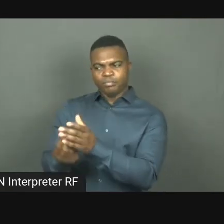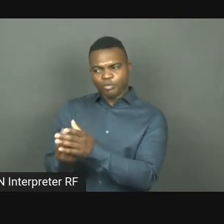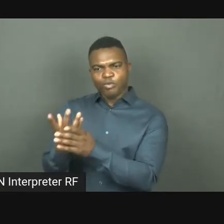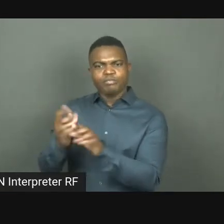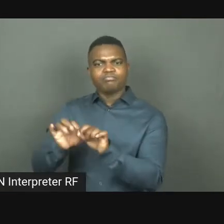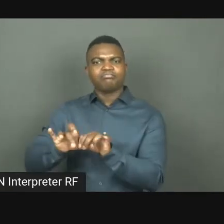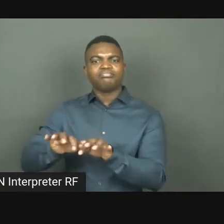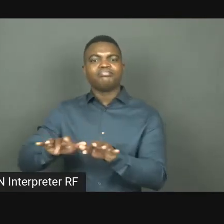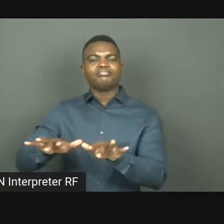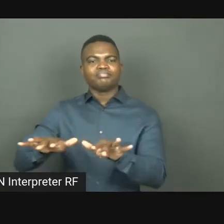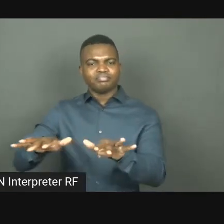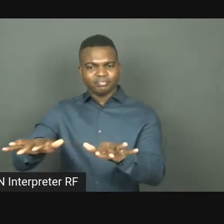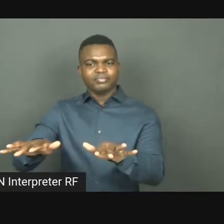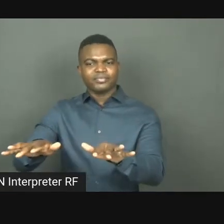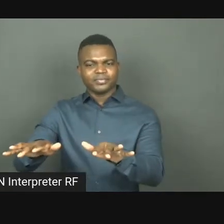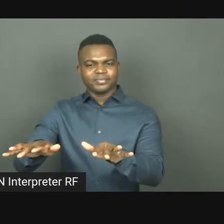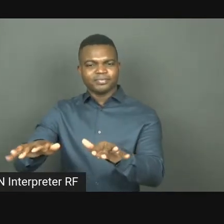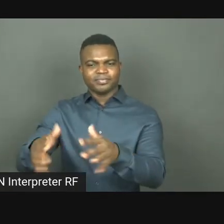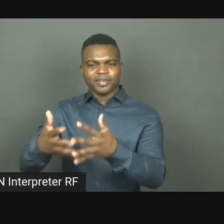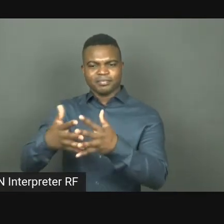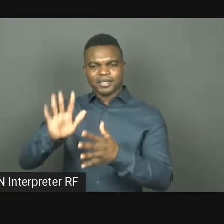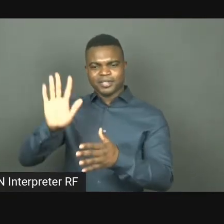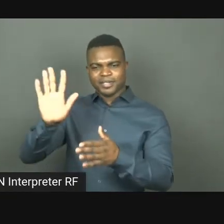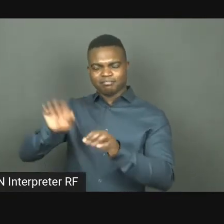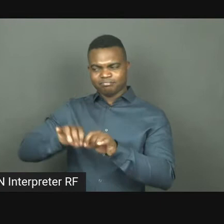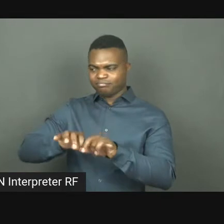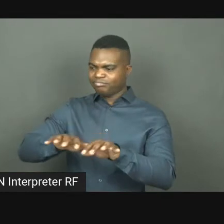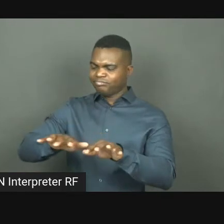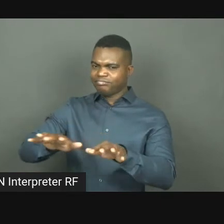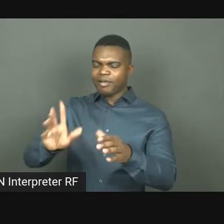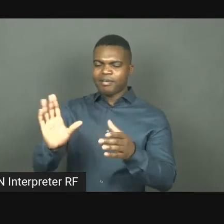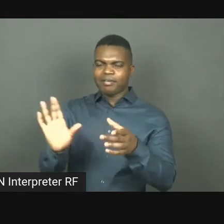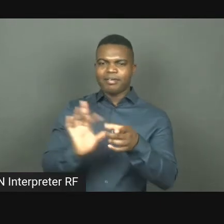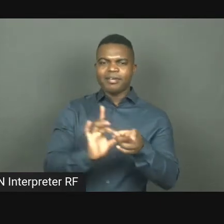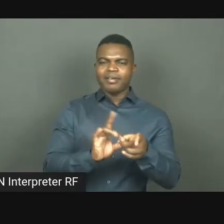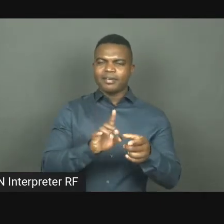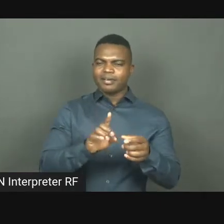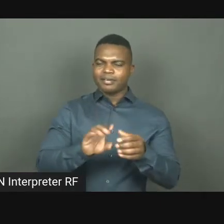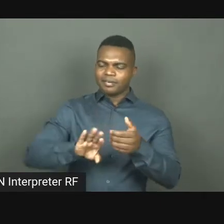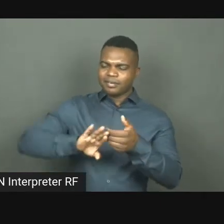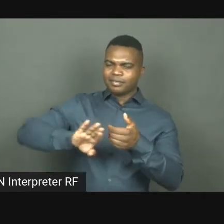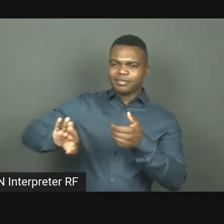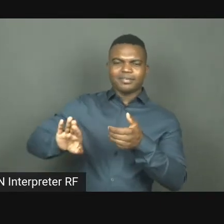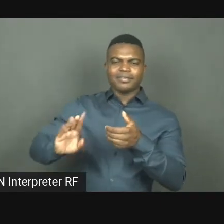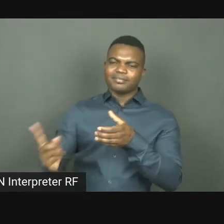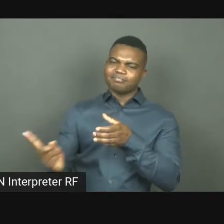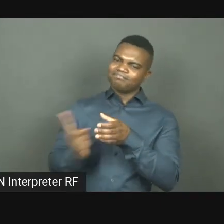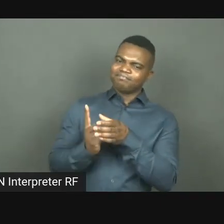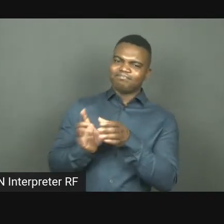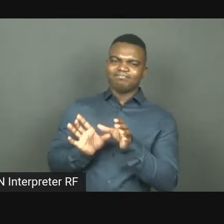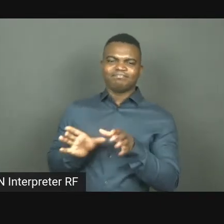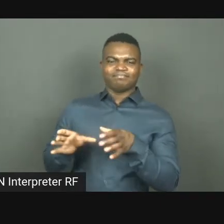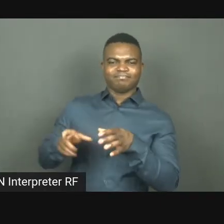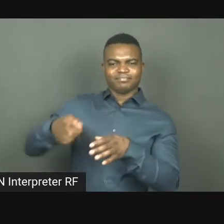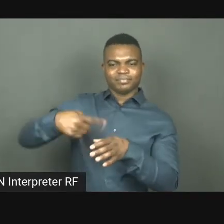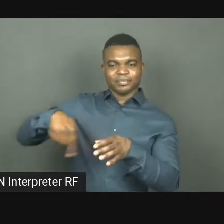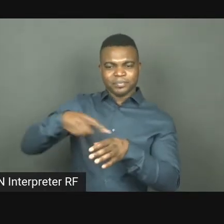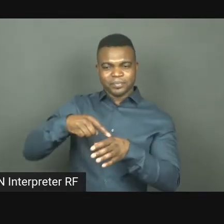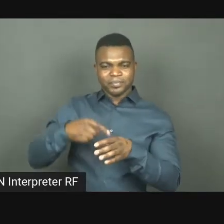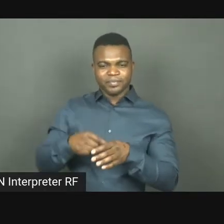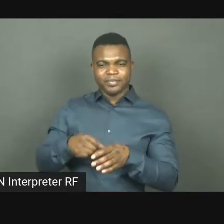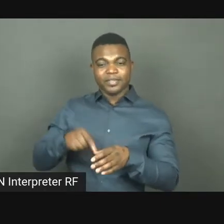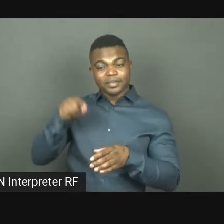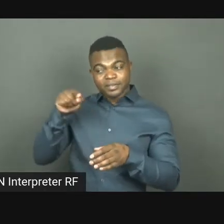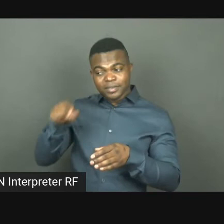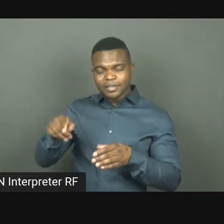own life and in social context that in fact all lives do matter and that they matter in the particularity